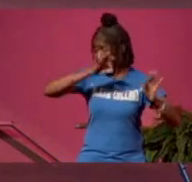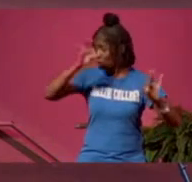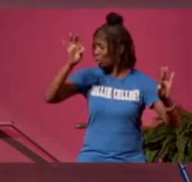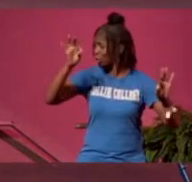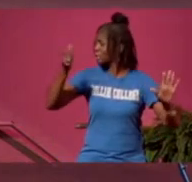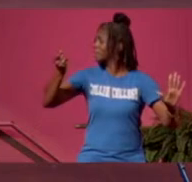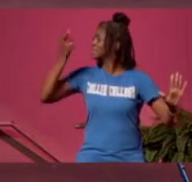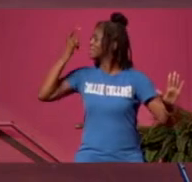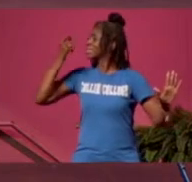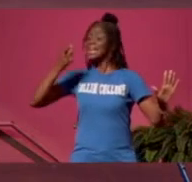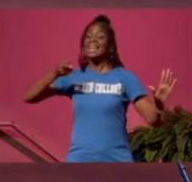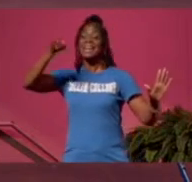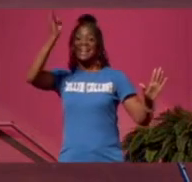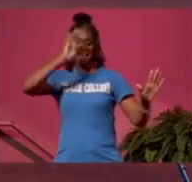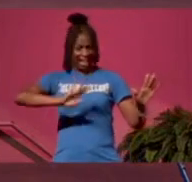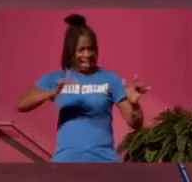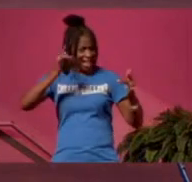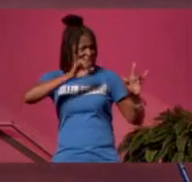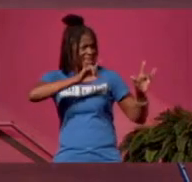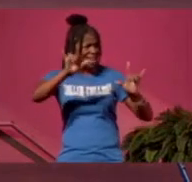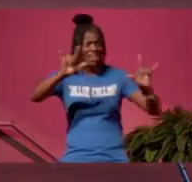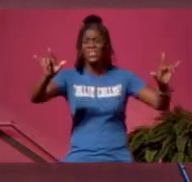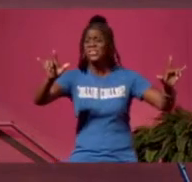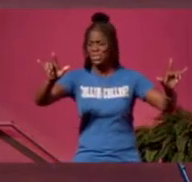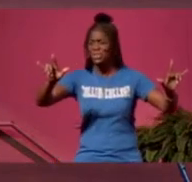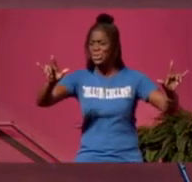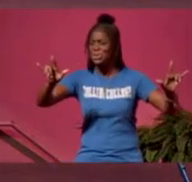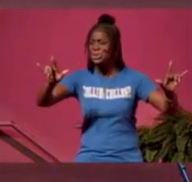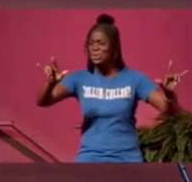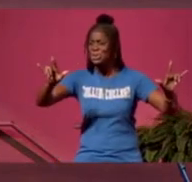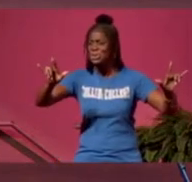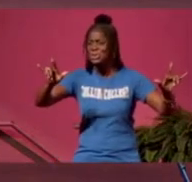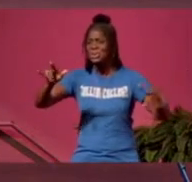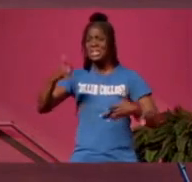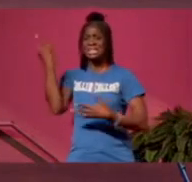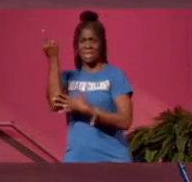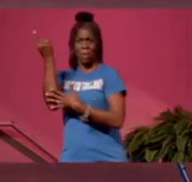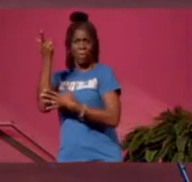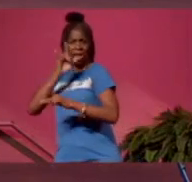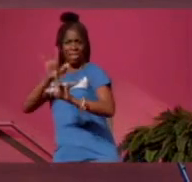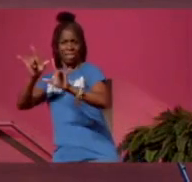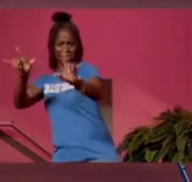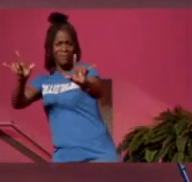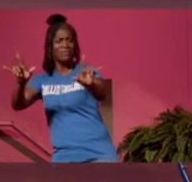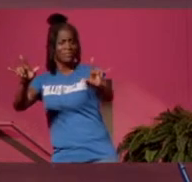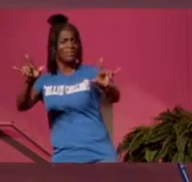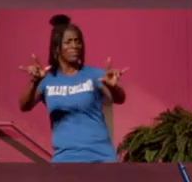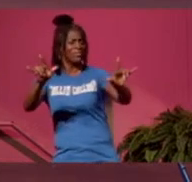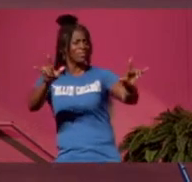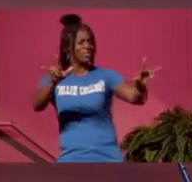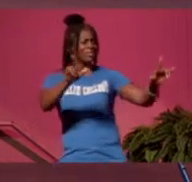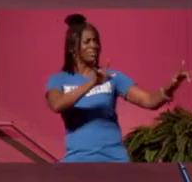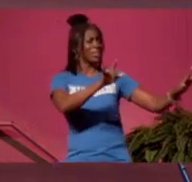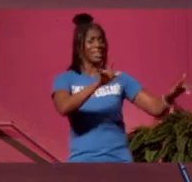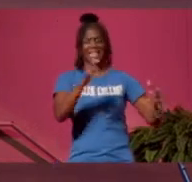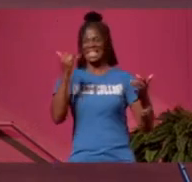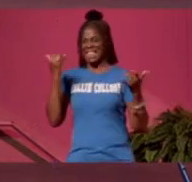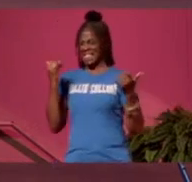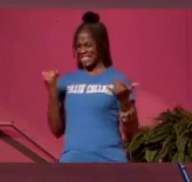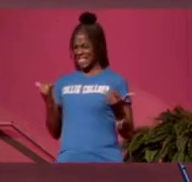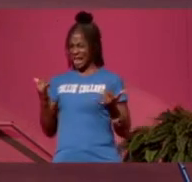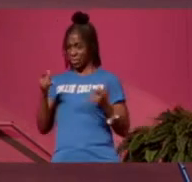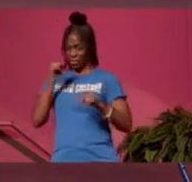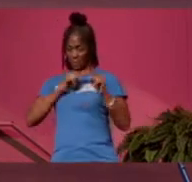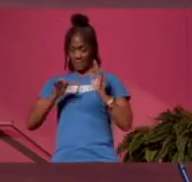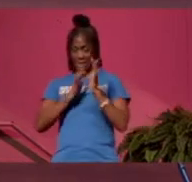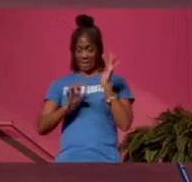to drop that on you. Somebody loves you. Whoa, whoa, whoa. Yes, somebody loves you. That's the testimony of the scripture according to verse 11.